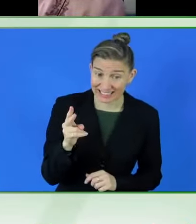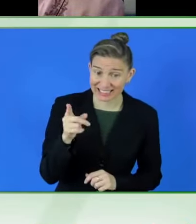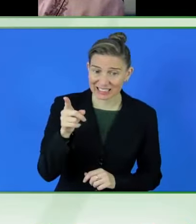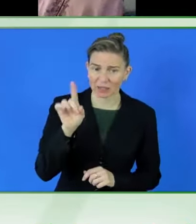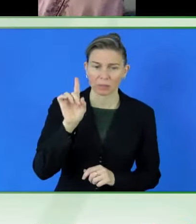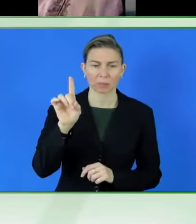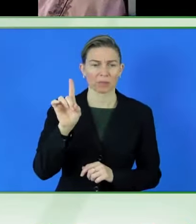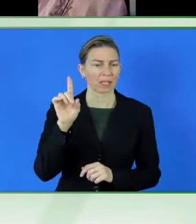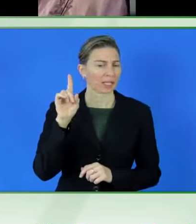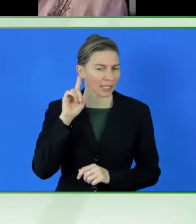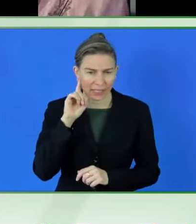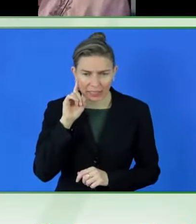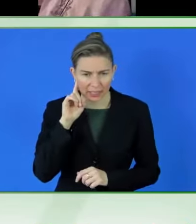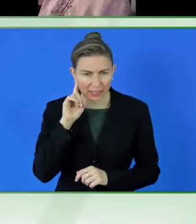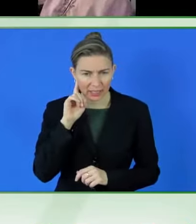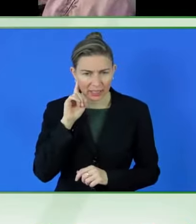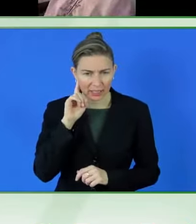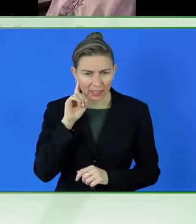Yes.